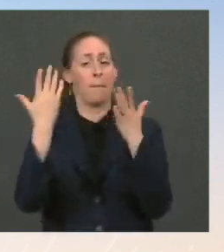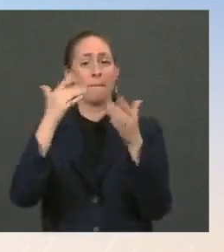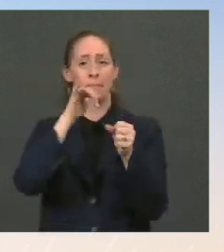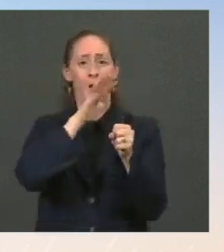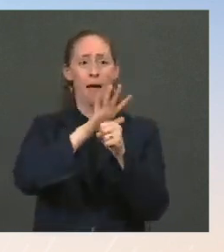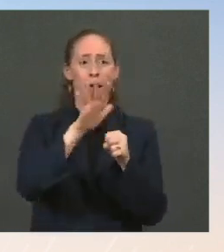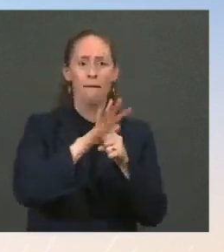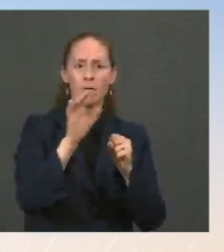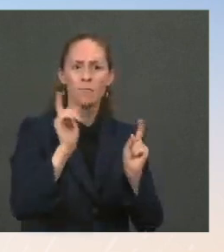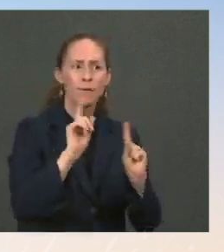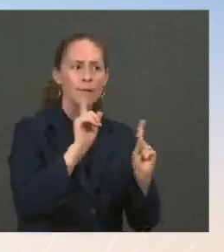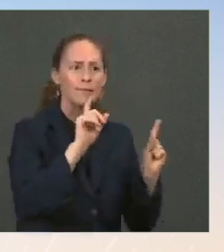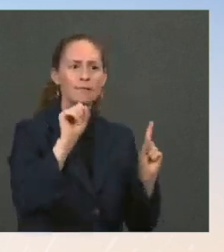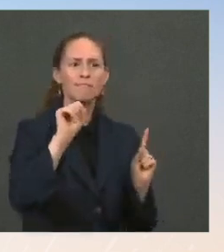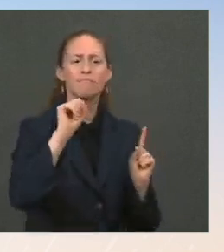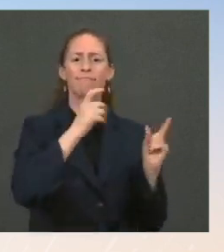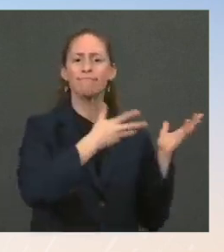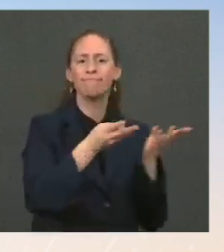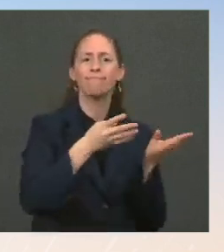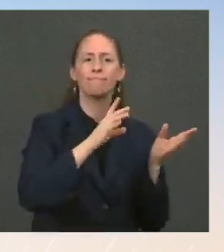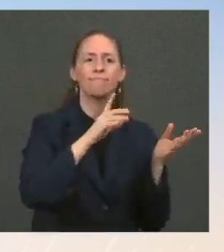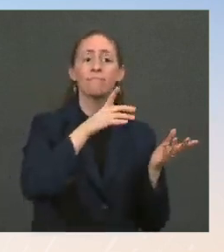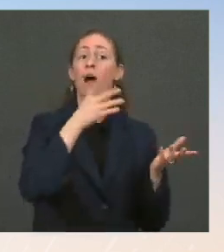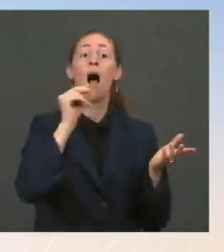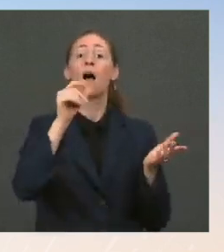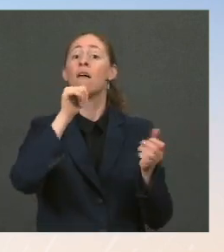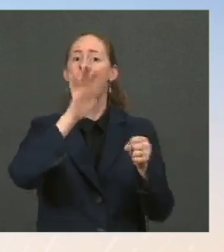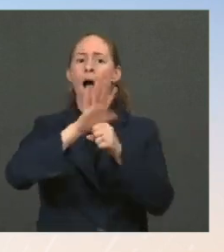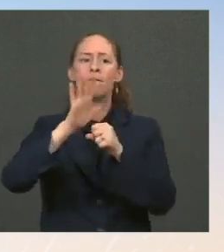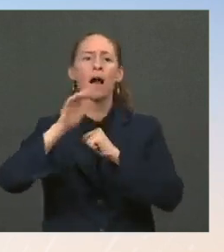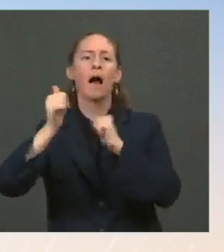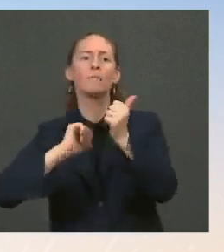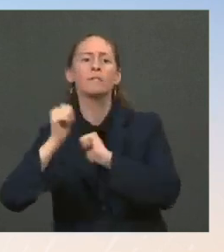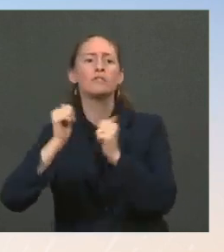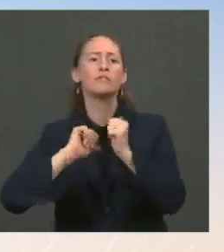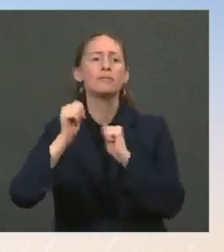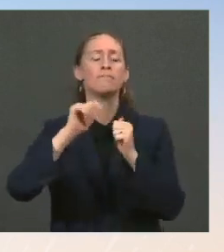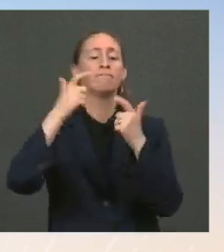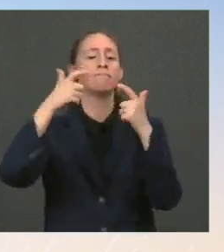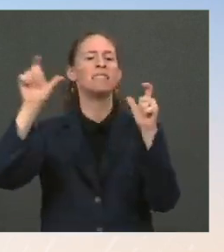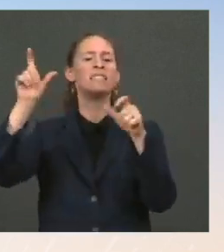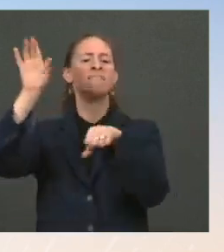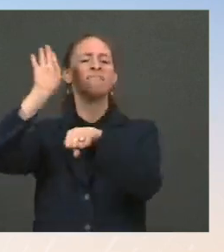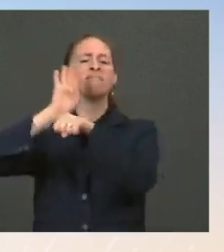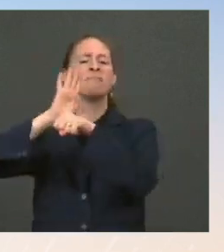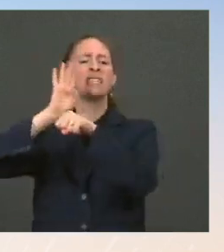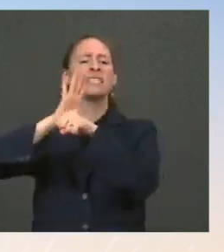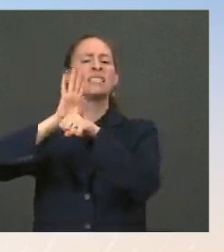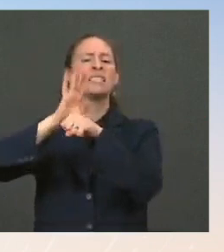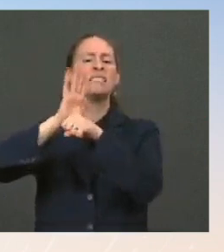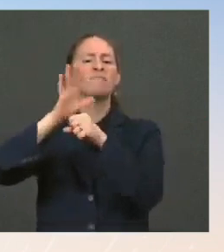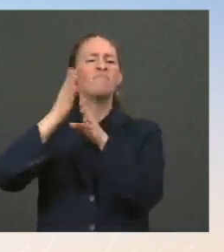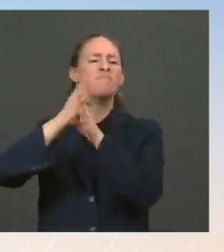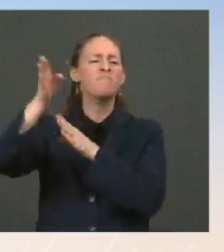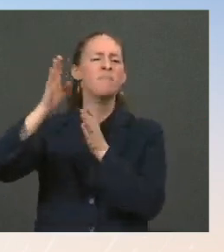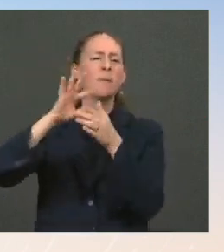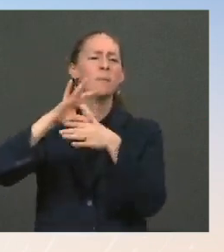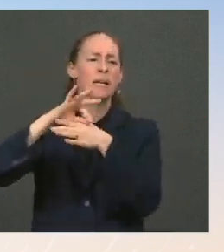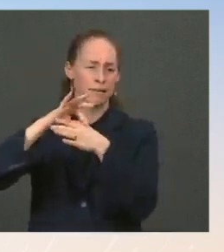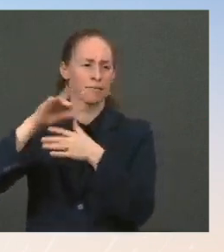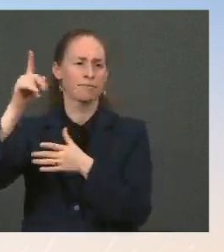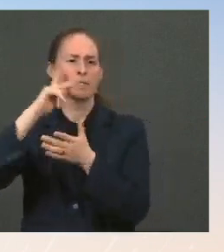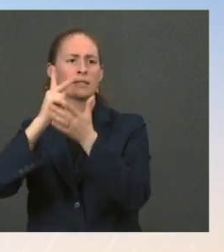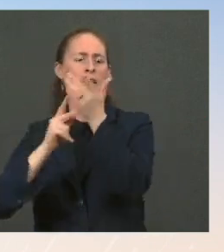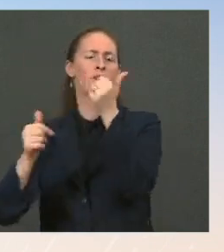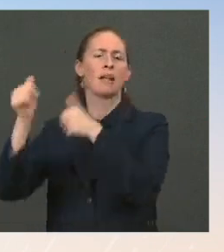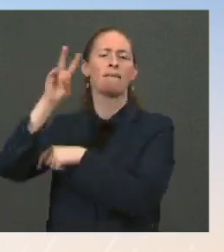the fact that there's not enough competition among big meat producers. It's something Secretary Vilsack spoke to when he was here